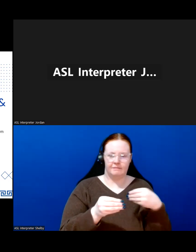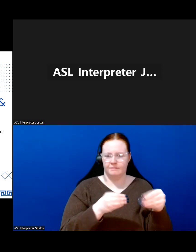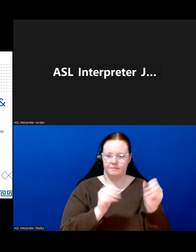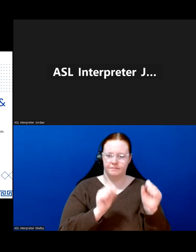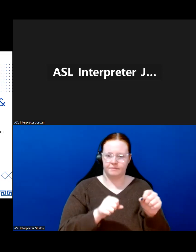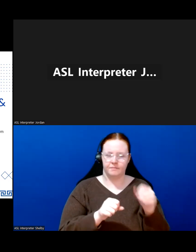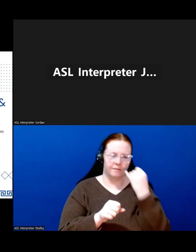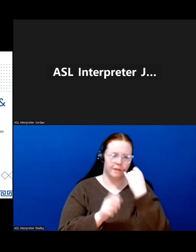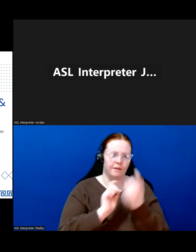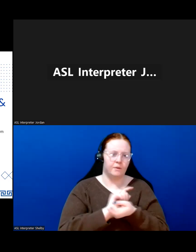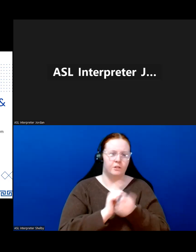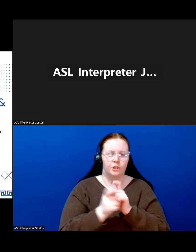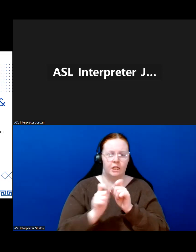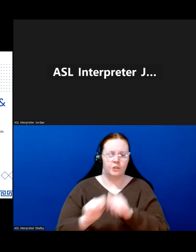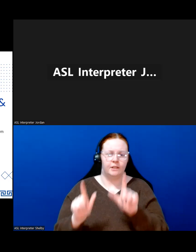actually change my screen to